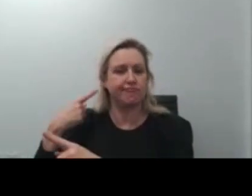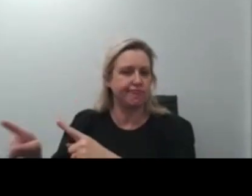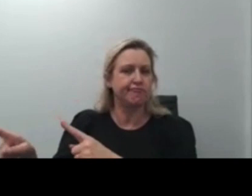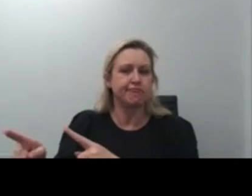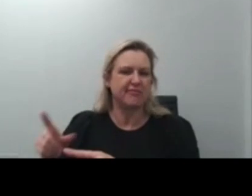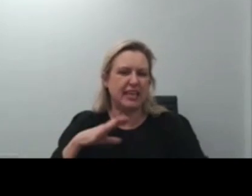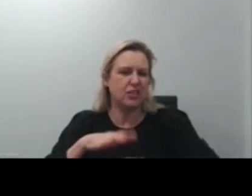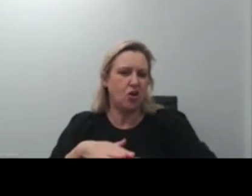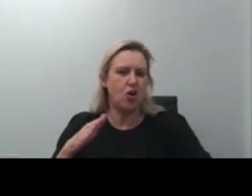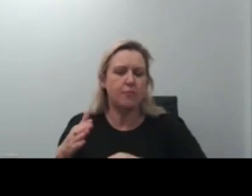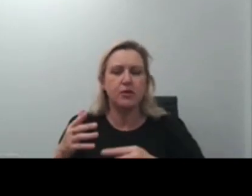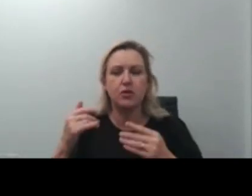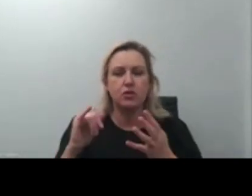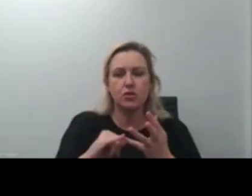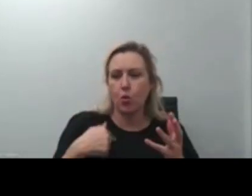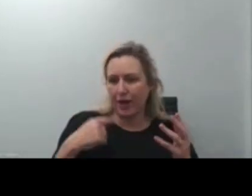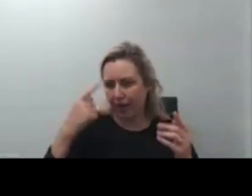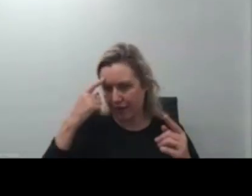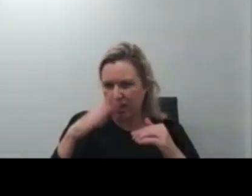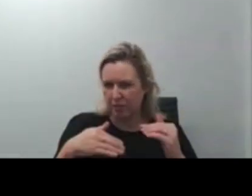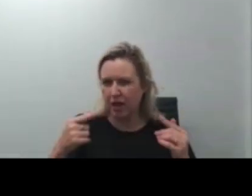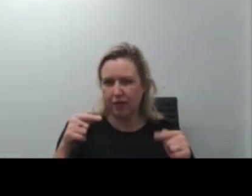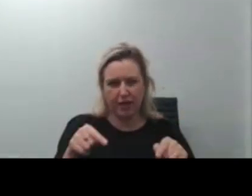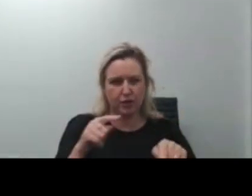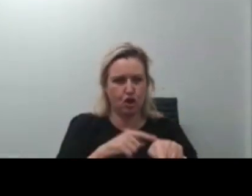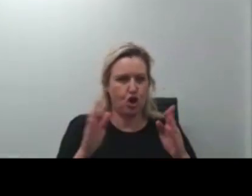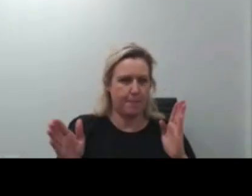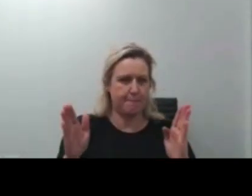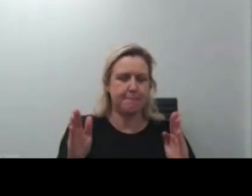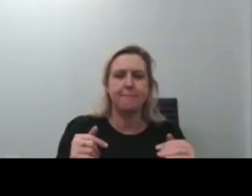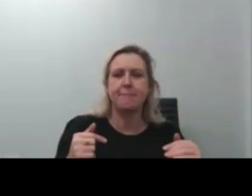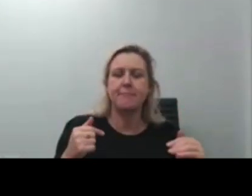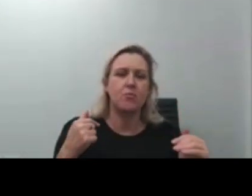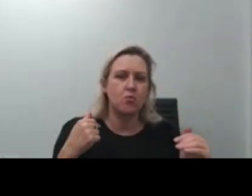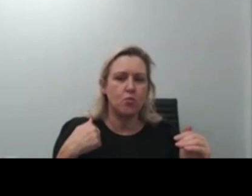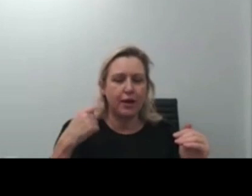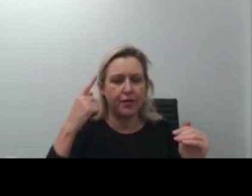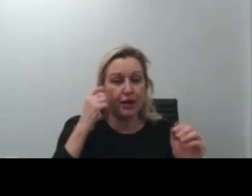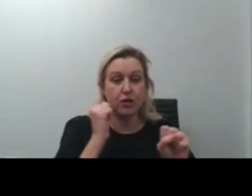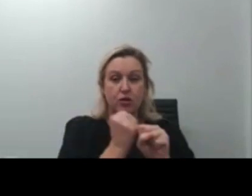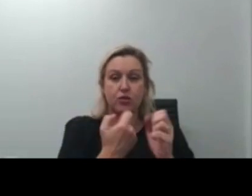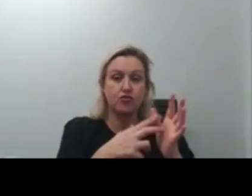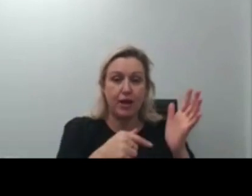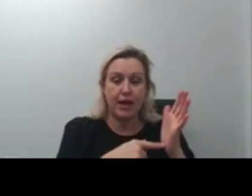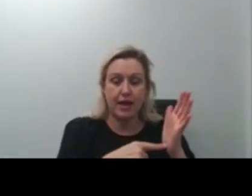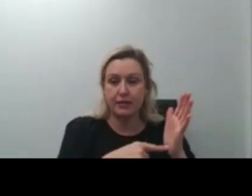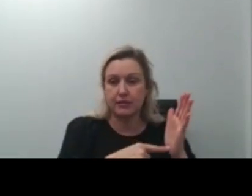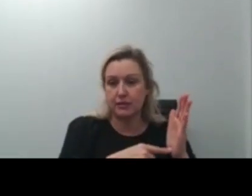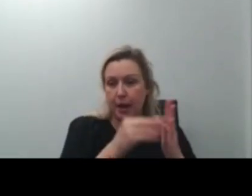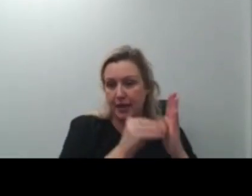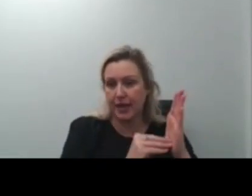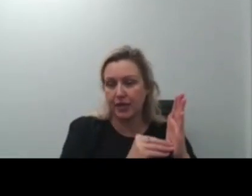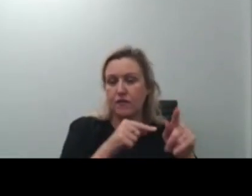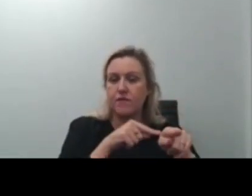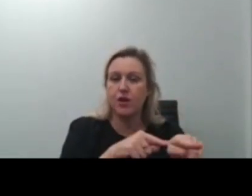So we are taking that into account. I will say that the grant applications are based on the